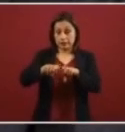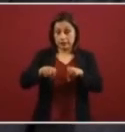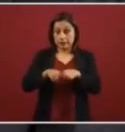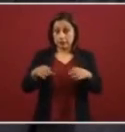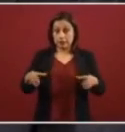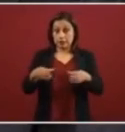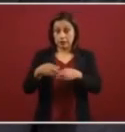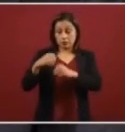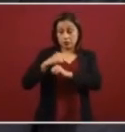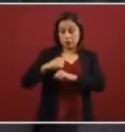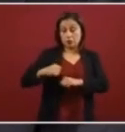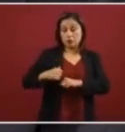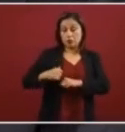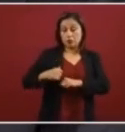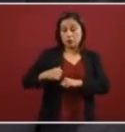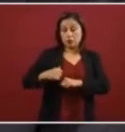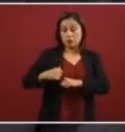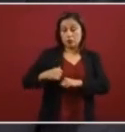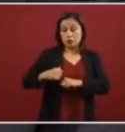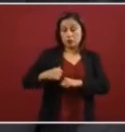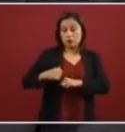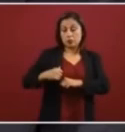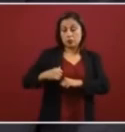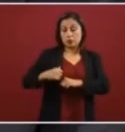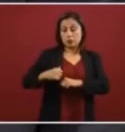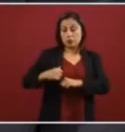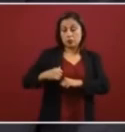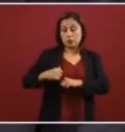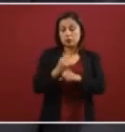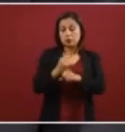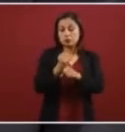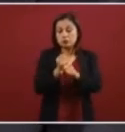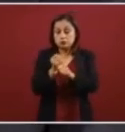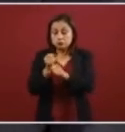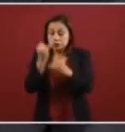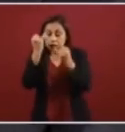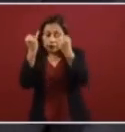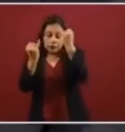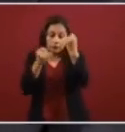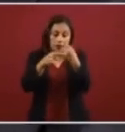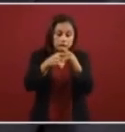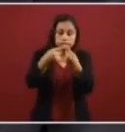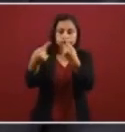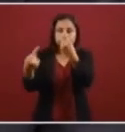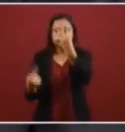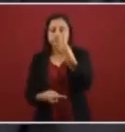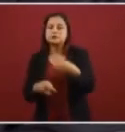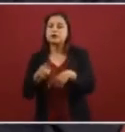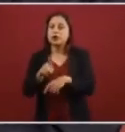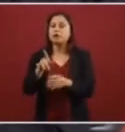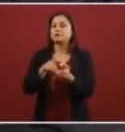todas no se descarta nada and they do not let anything go pero